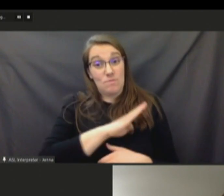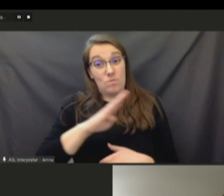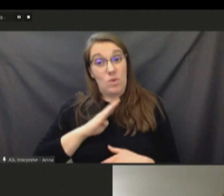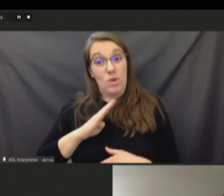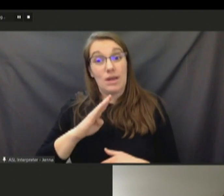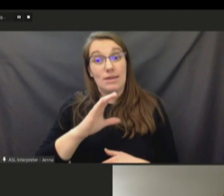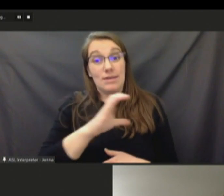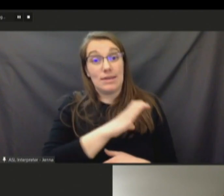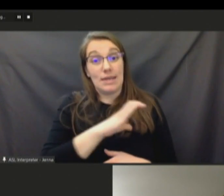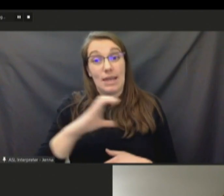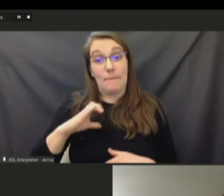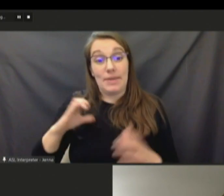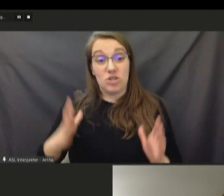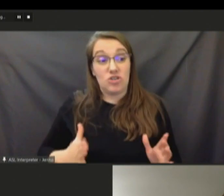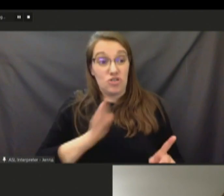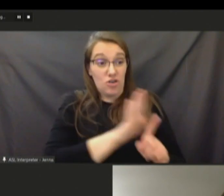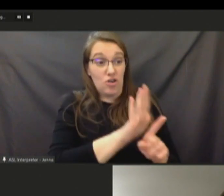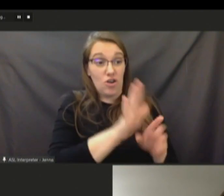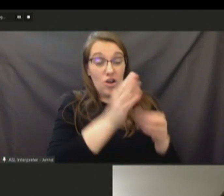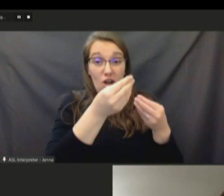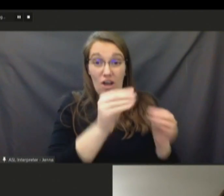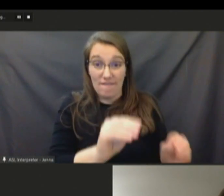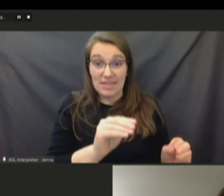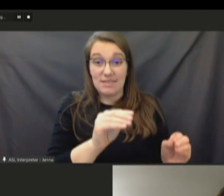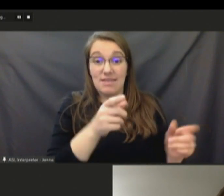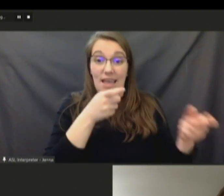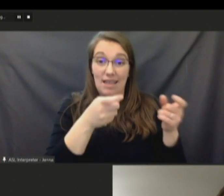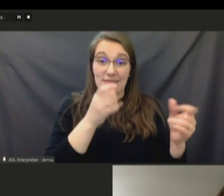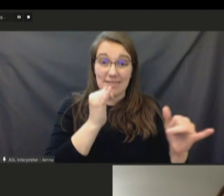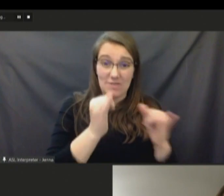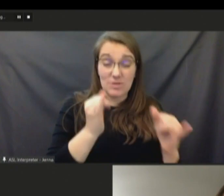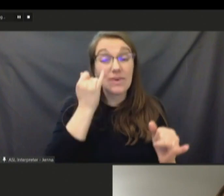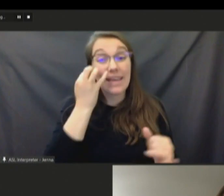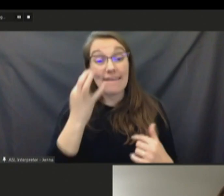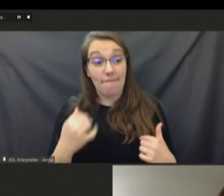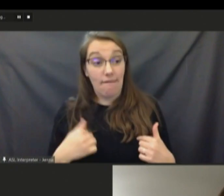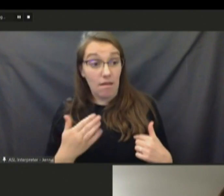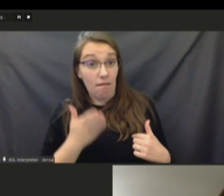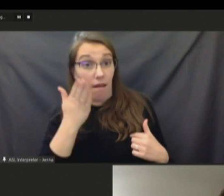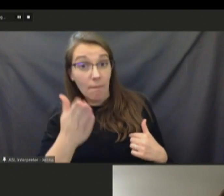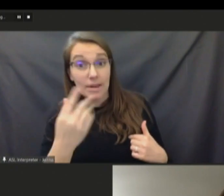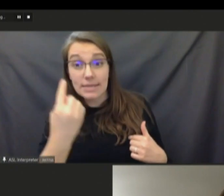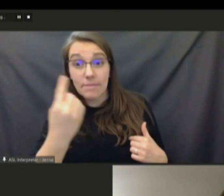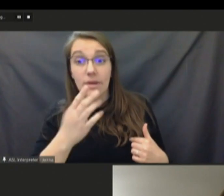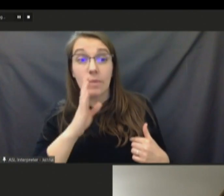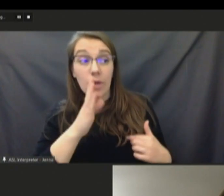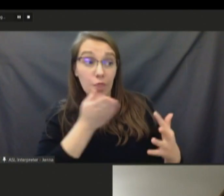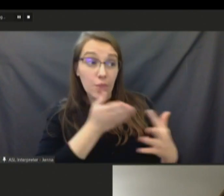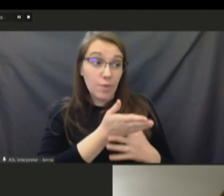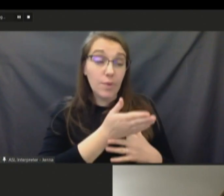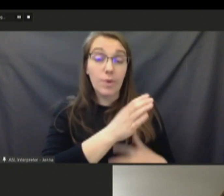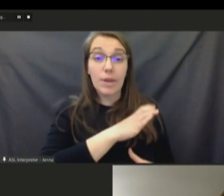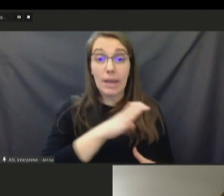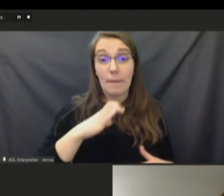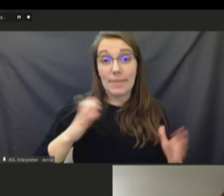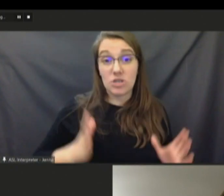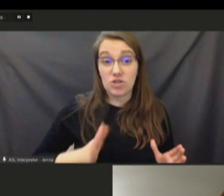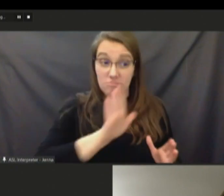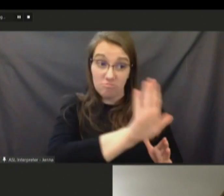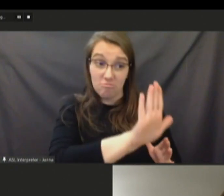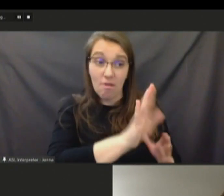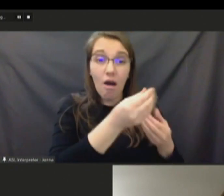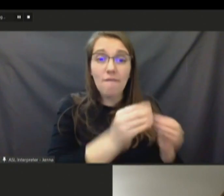that still be, you know, if we nominate anybody or whatnot, will it be going through the commissioner's office, or will it be